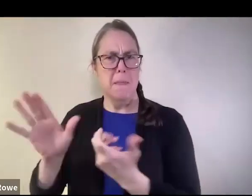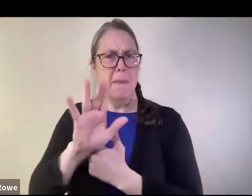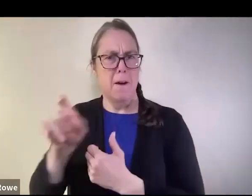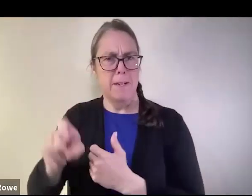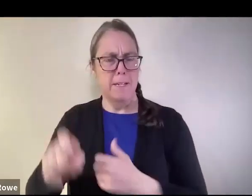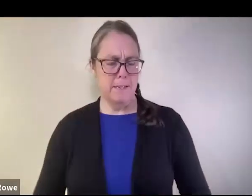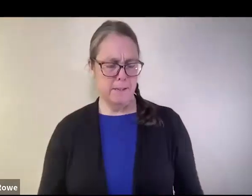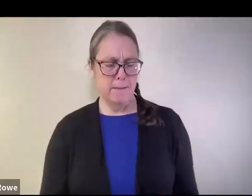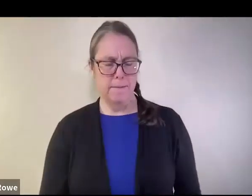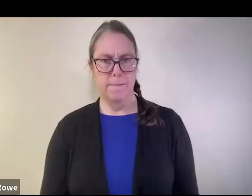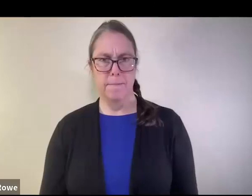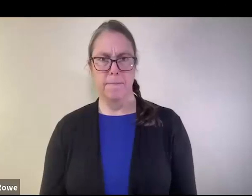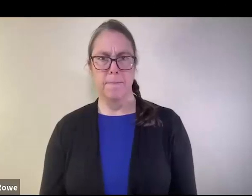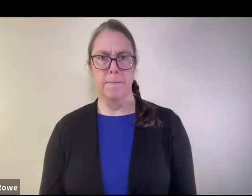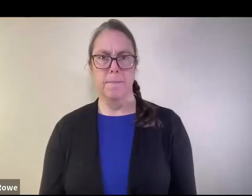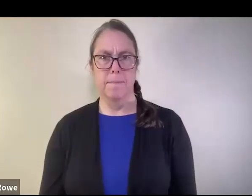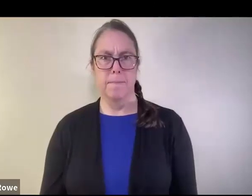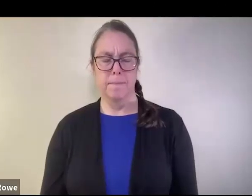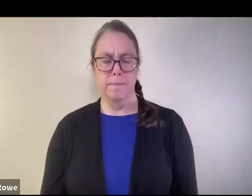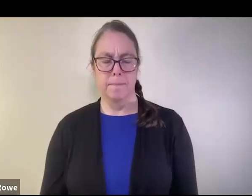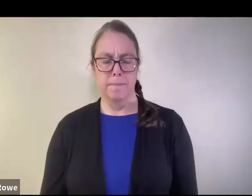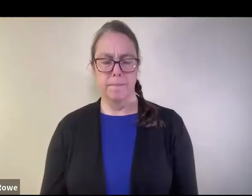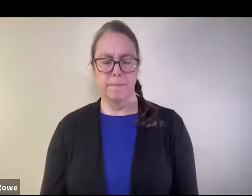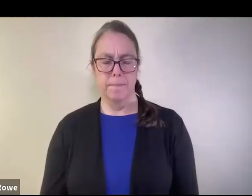helps meet these needs.